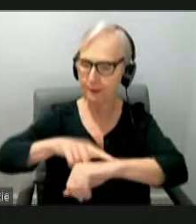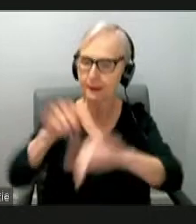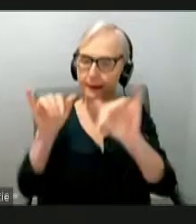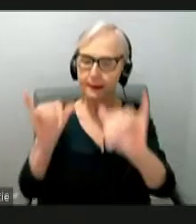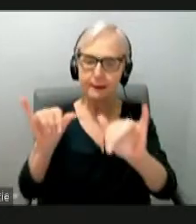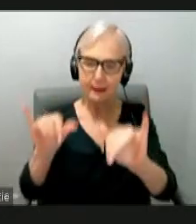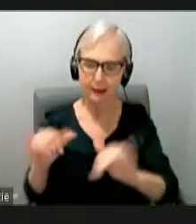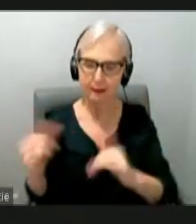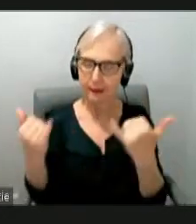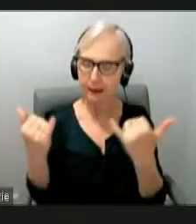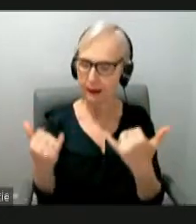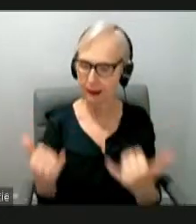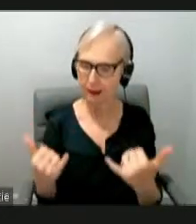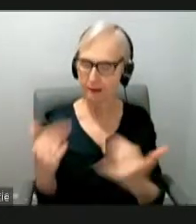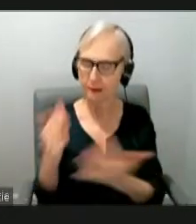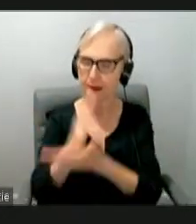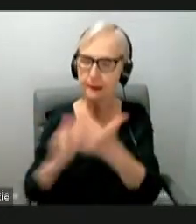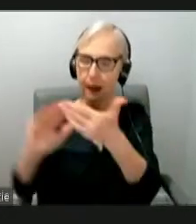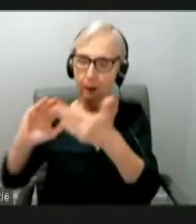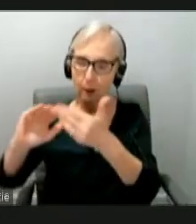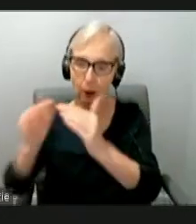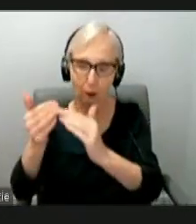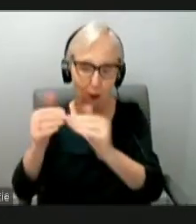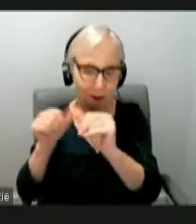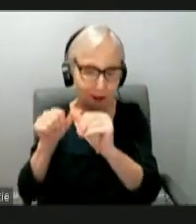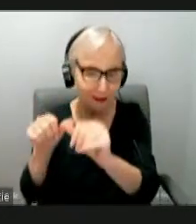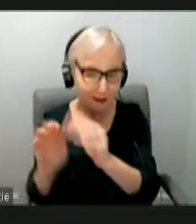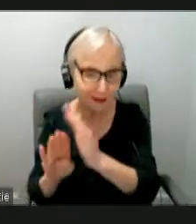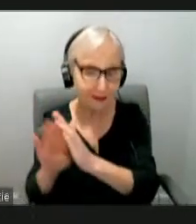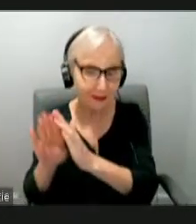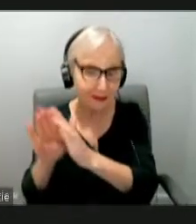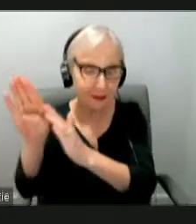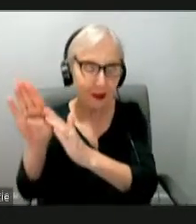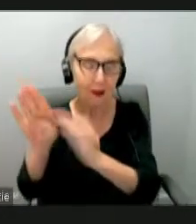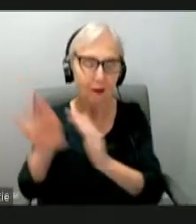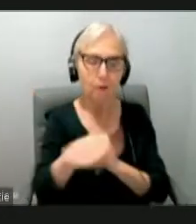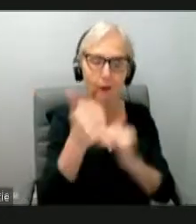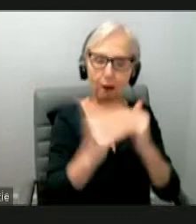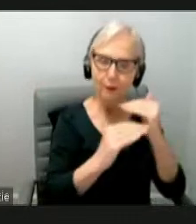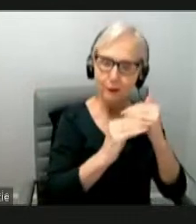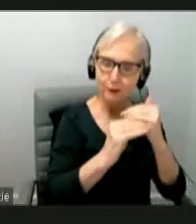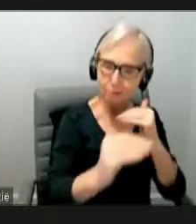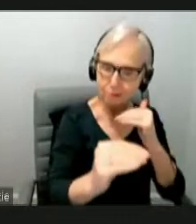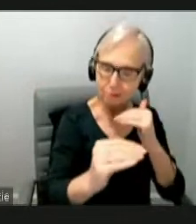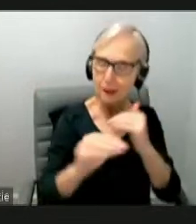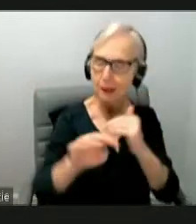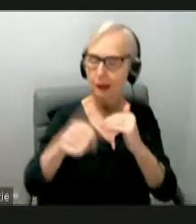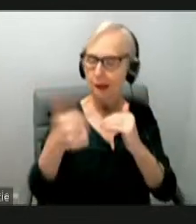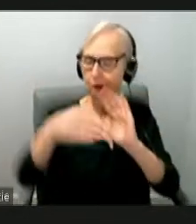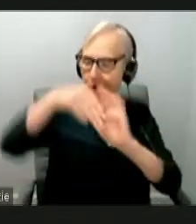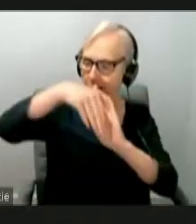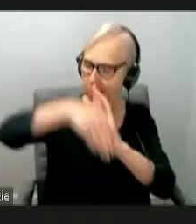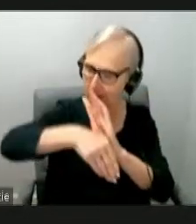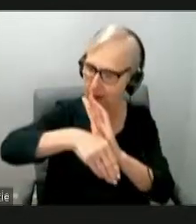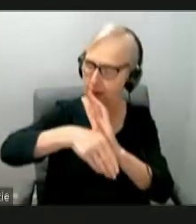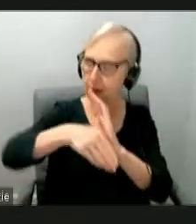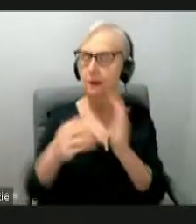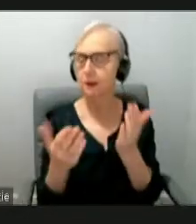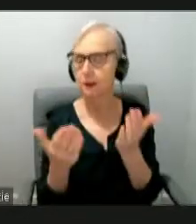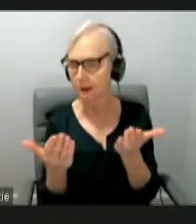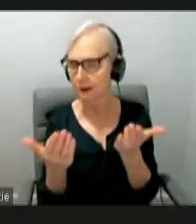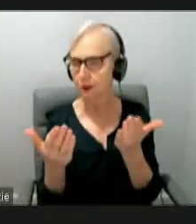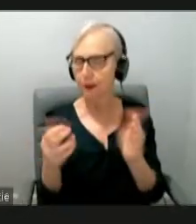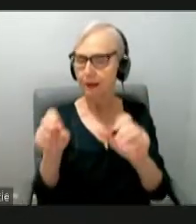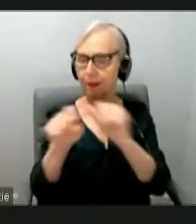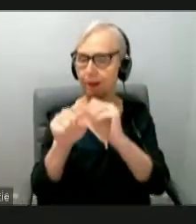too. We have some communities in Colorado where rates continue to go up, others that are seeing a plateau, and others where we're seeing a decline. So this statewide